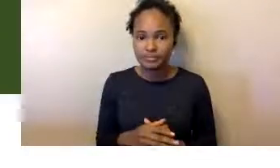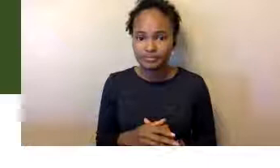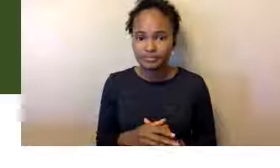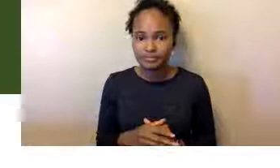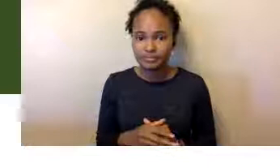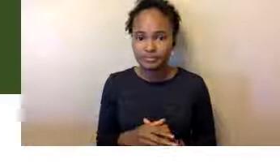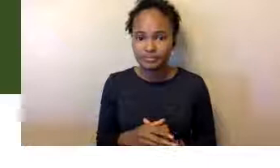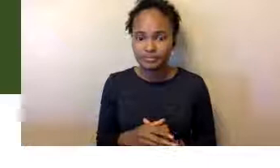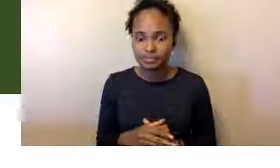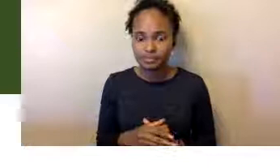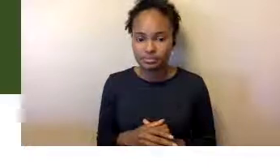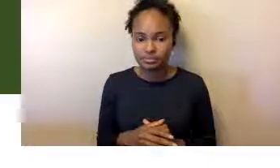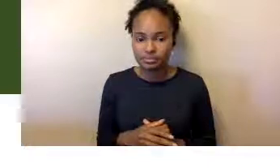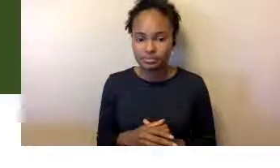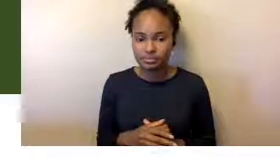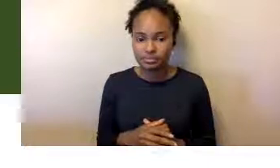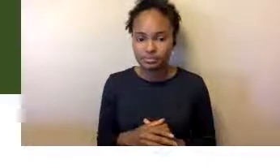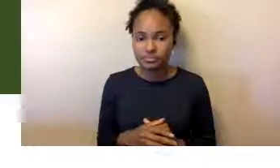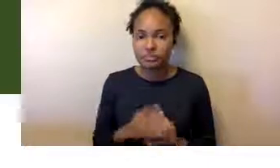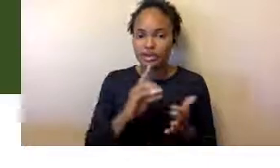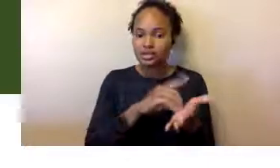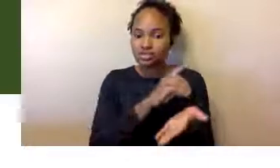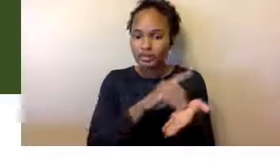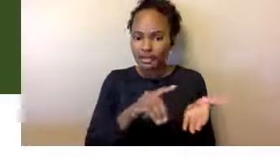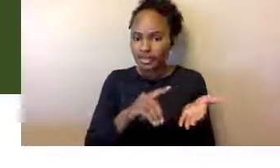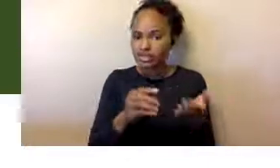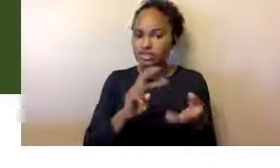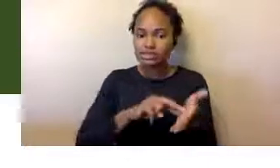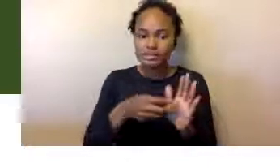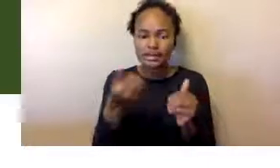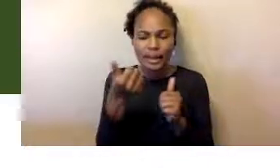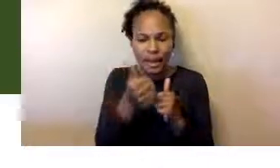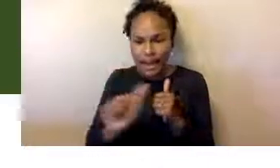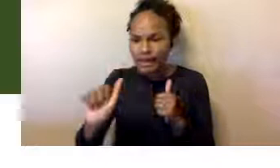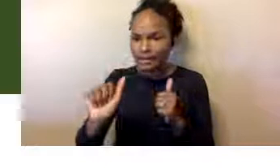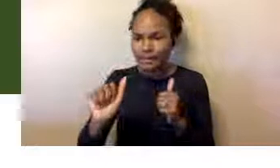blatant. Anything that could cause discrimination, anything that